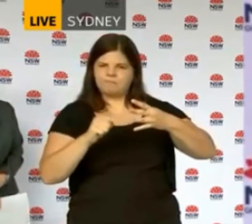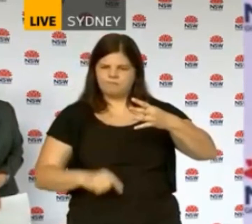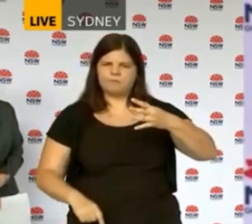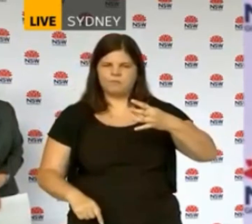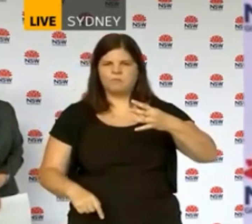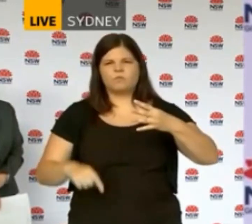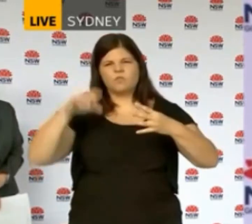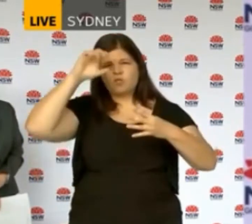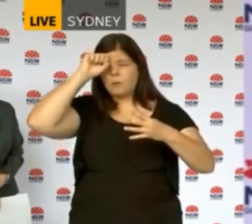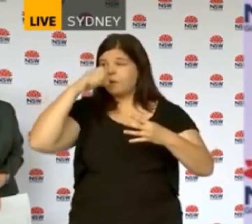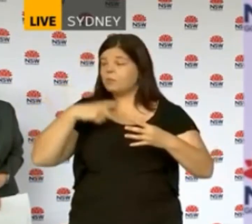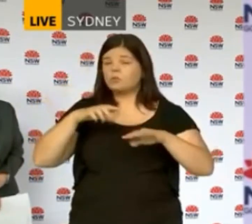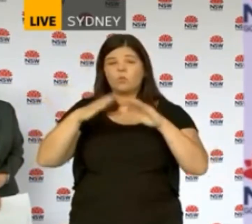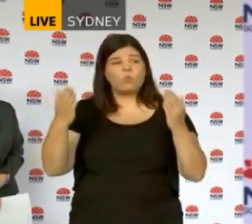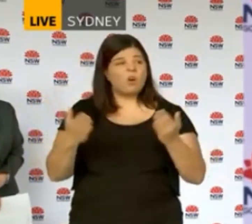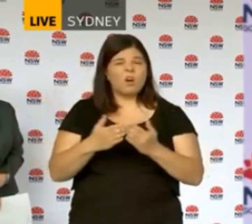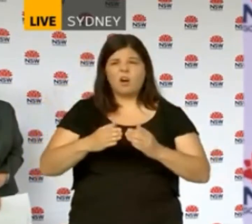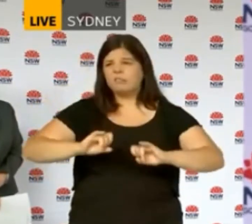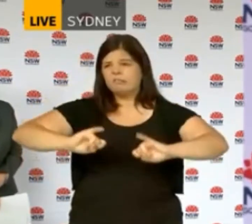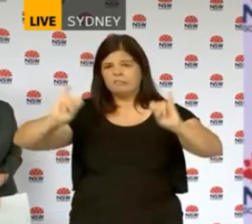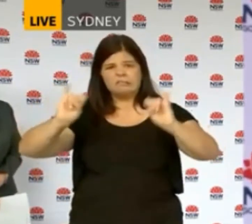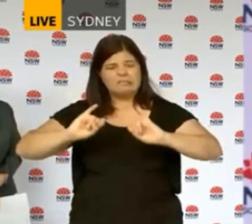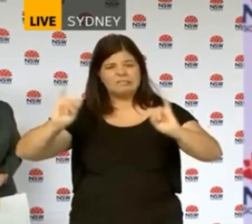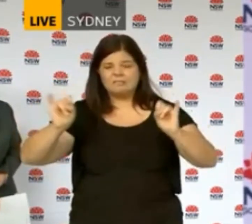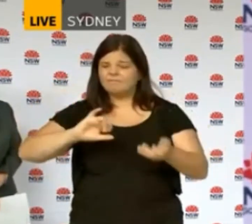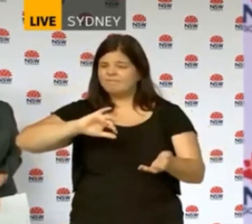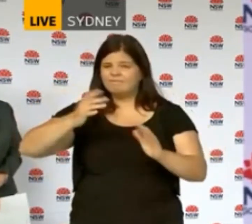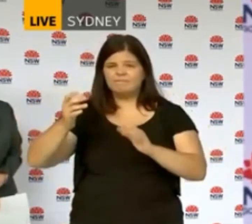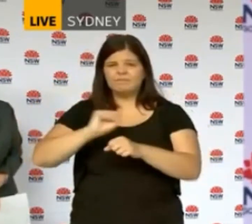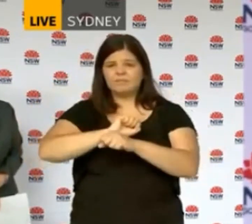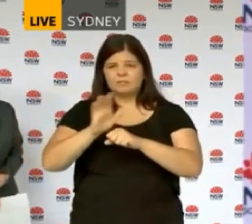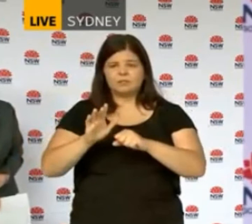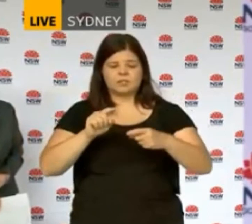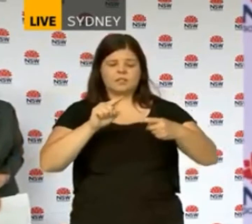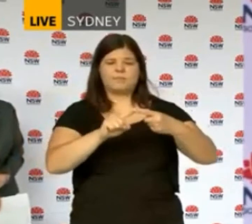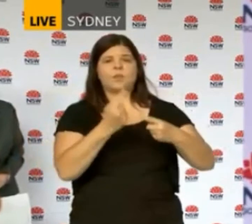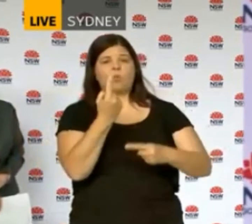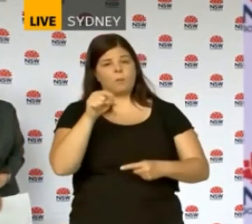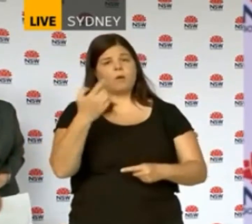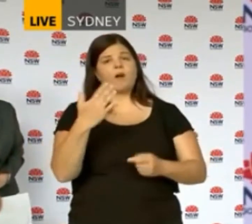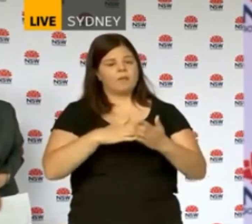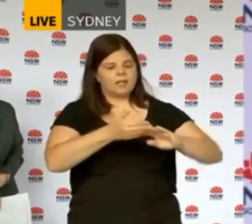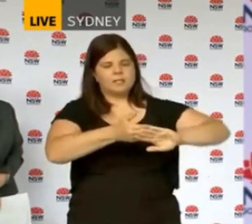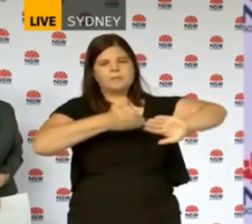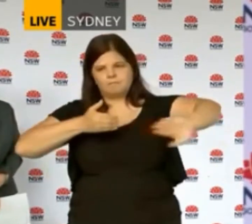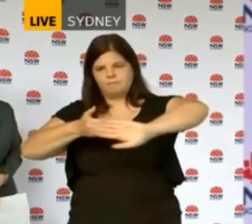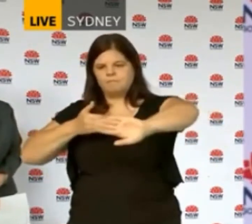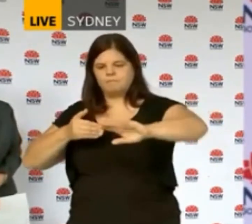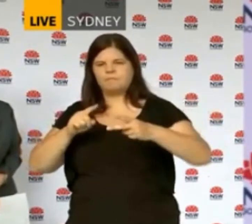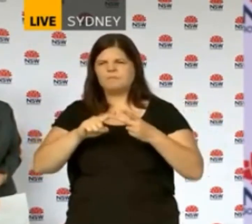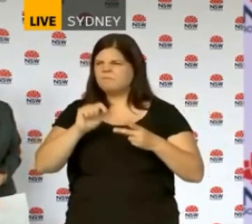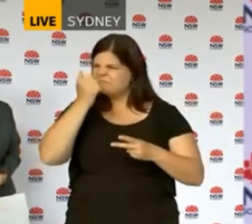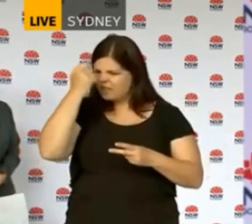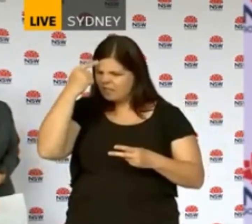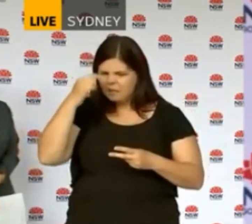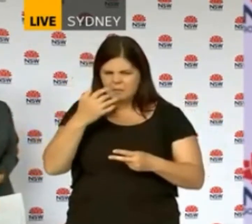COVID circulating so rampantly in other parts, and that is maintain your 1.5 metre social distancing. Any symptoms of cold or